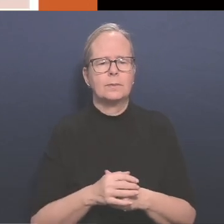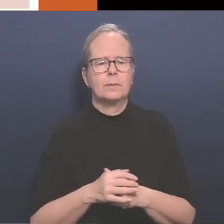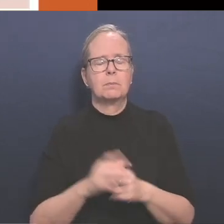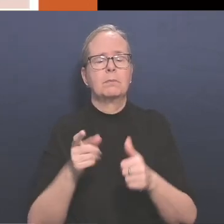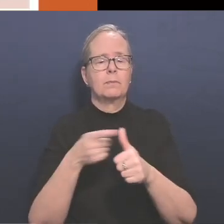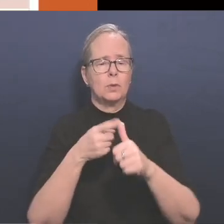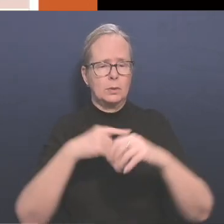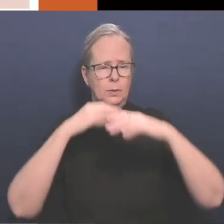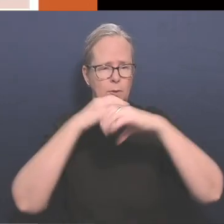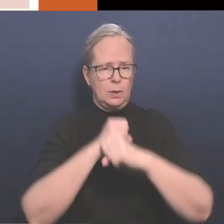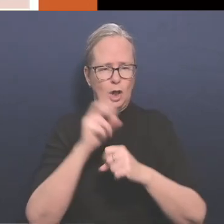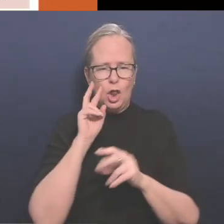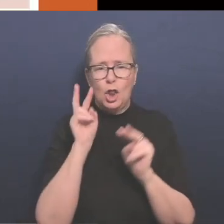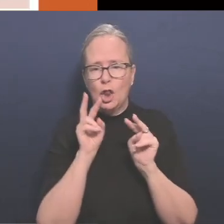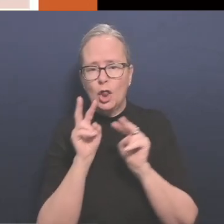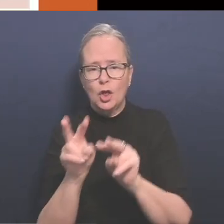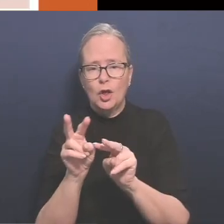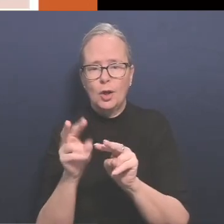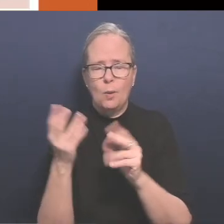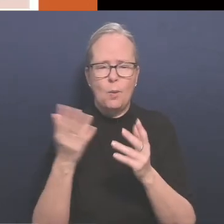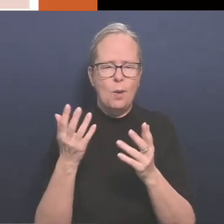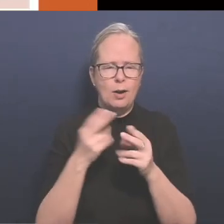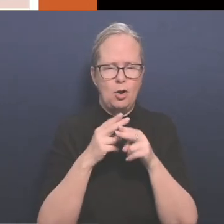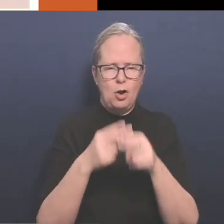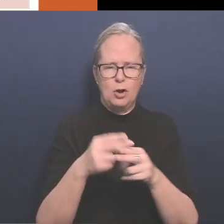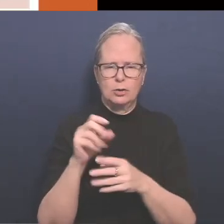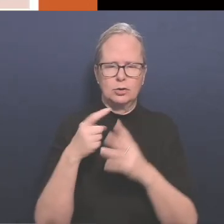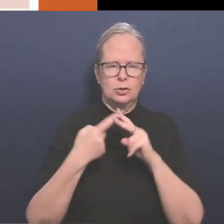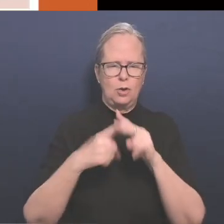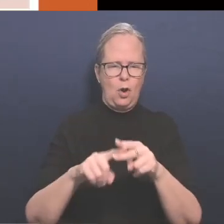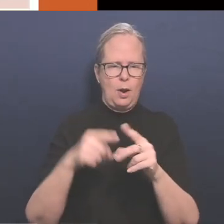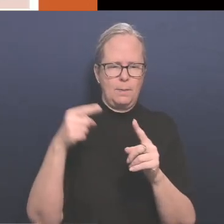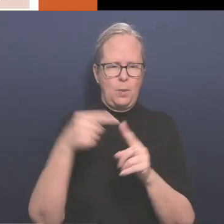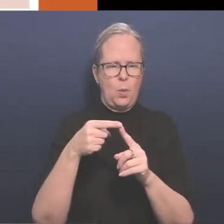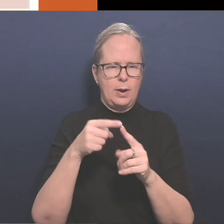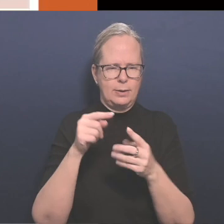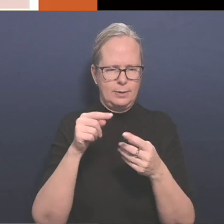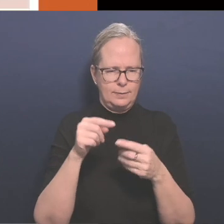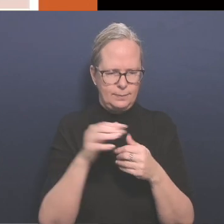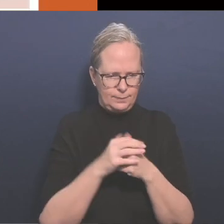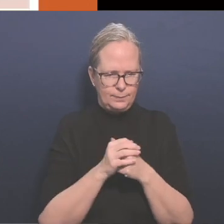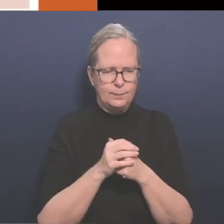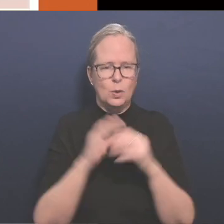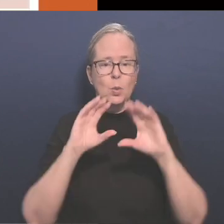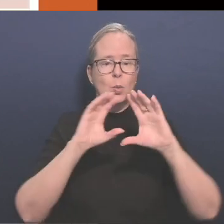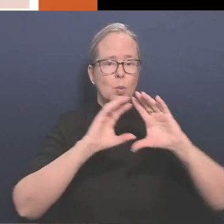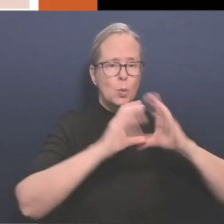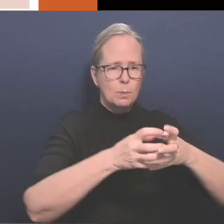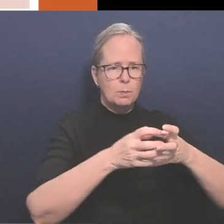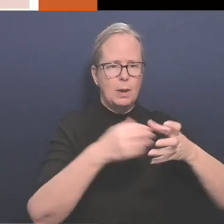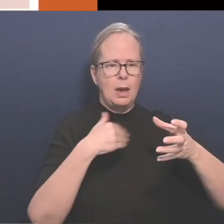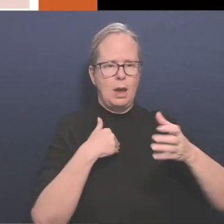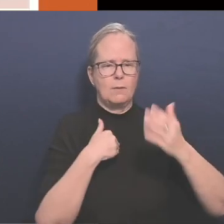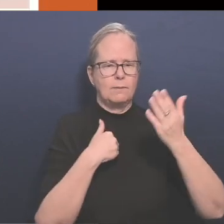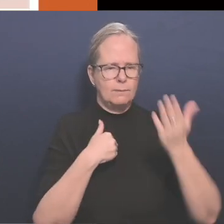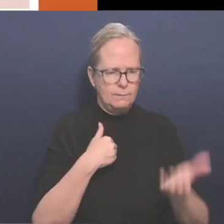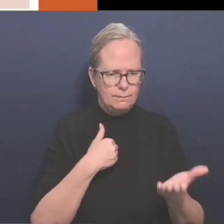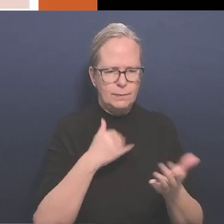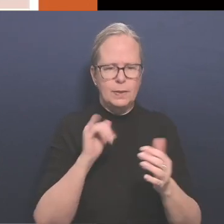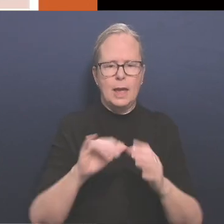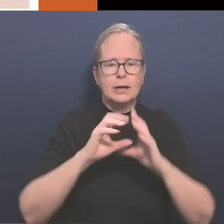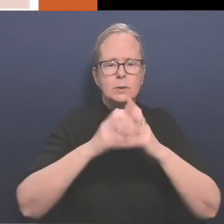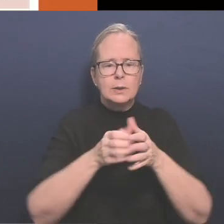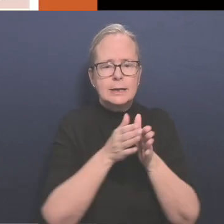ones that you might not be aware of. And you can see those as well. We have overviews of each benefit, but of course we can't answer